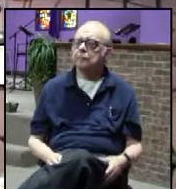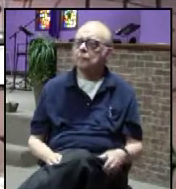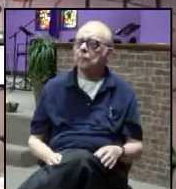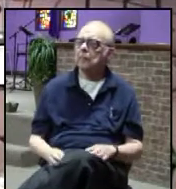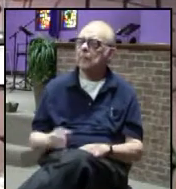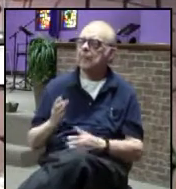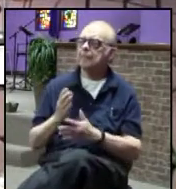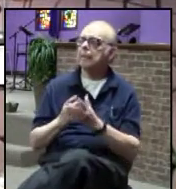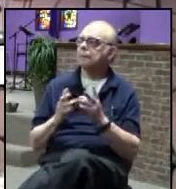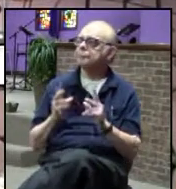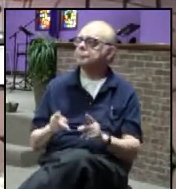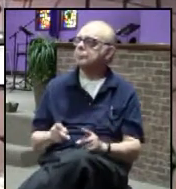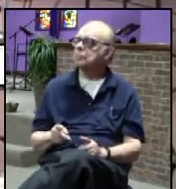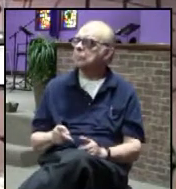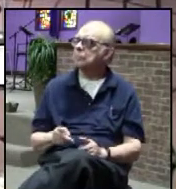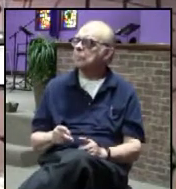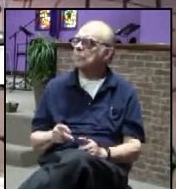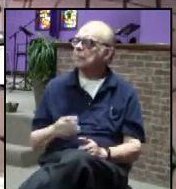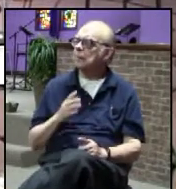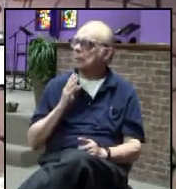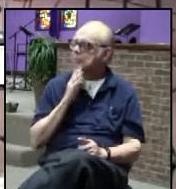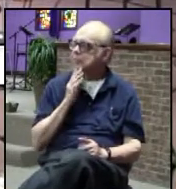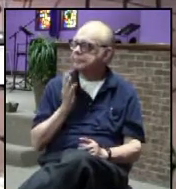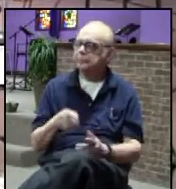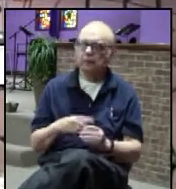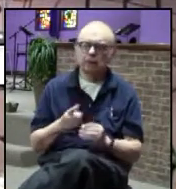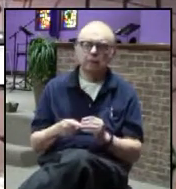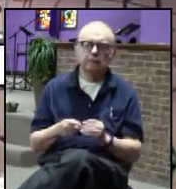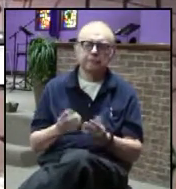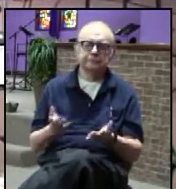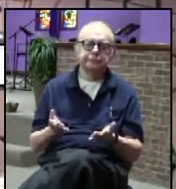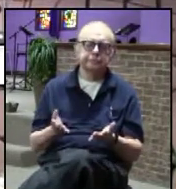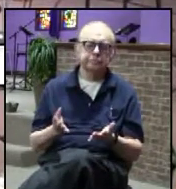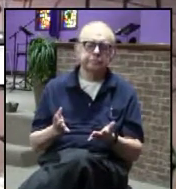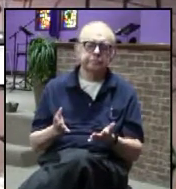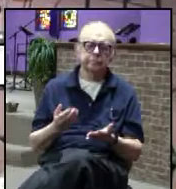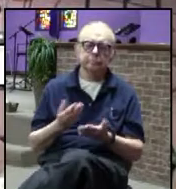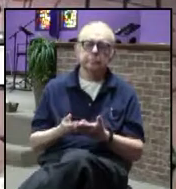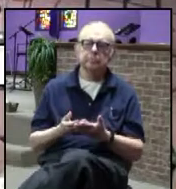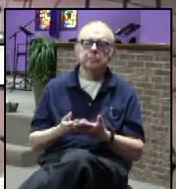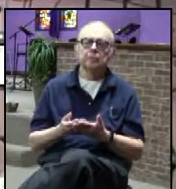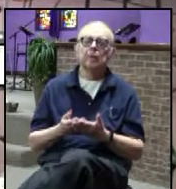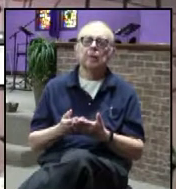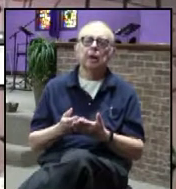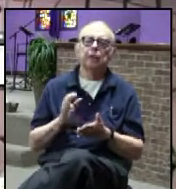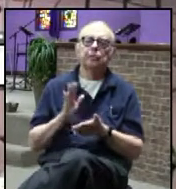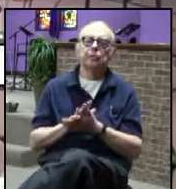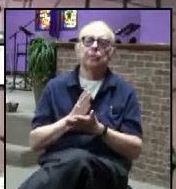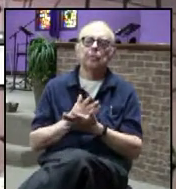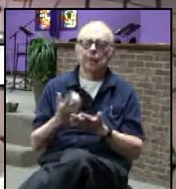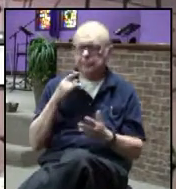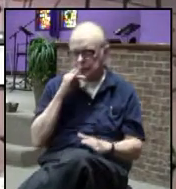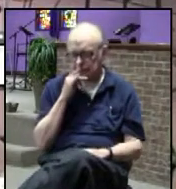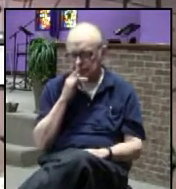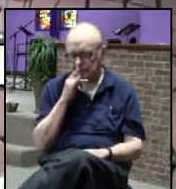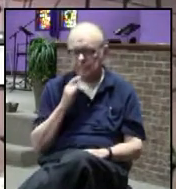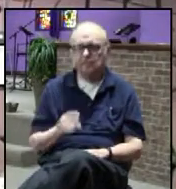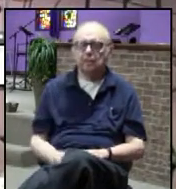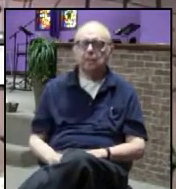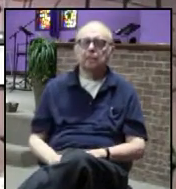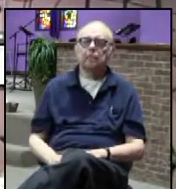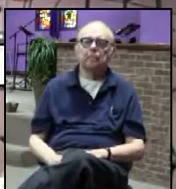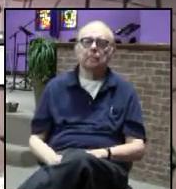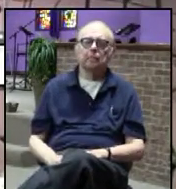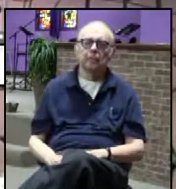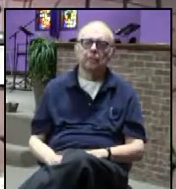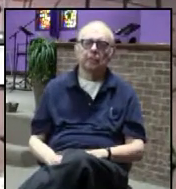then somebody else, we were talking, and they were talking about having to buy some school supplies for the kids, and it